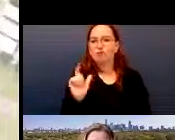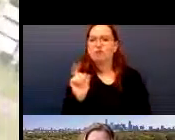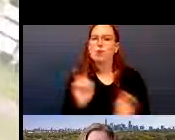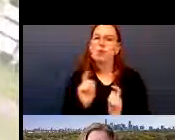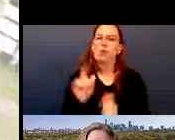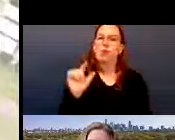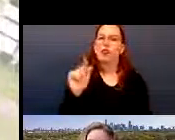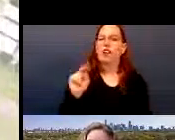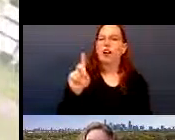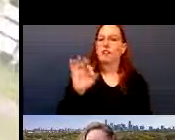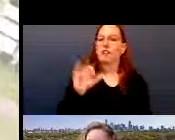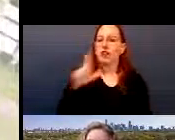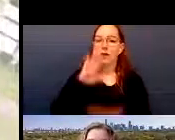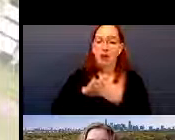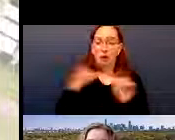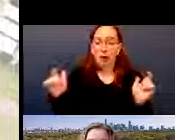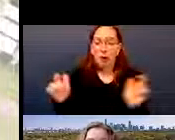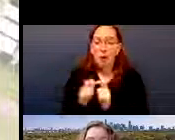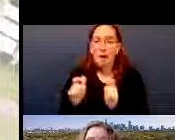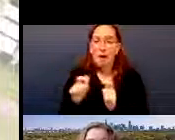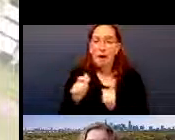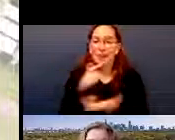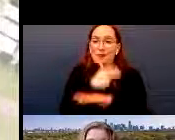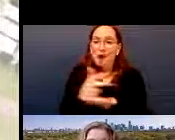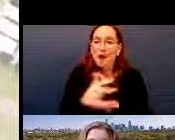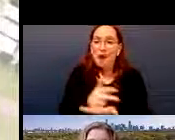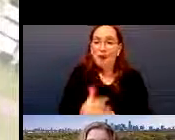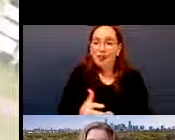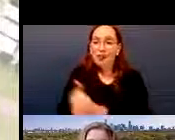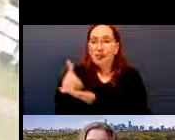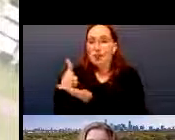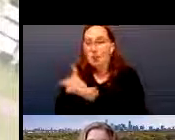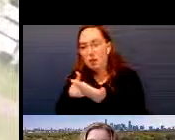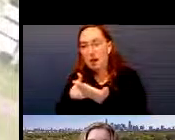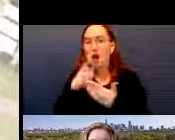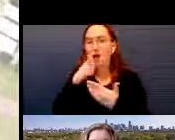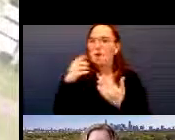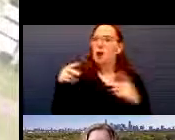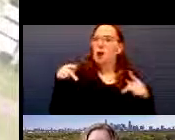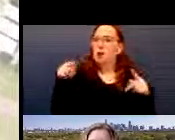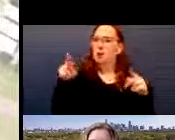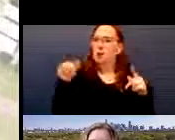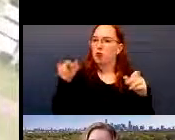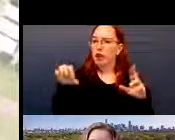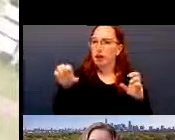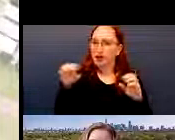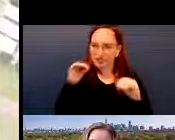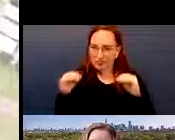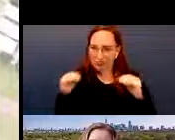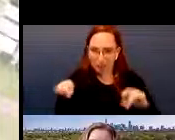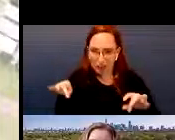lot, part restored prairie and restored woodland. Note that the Stratford